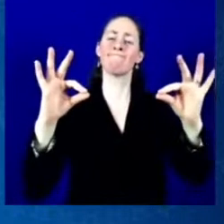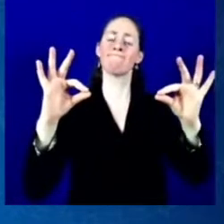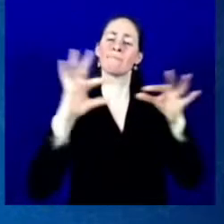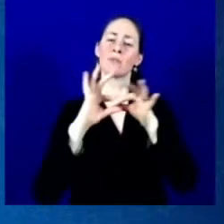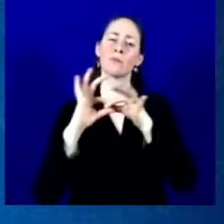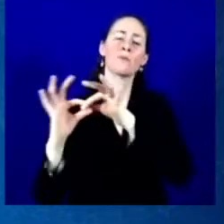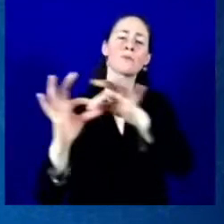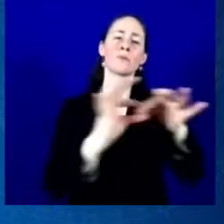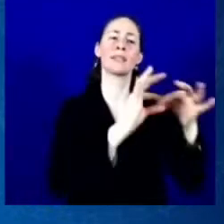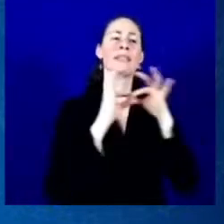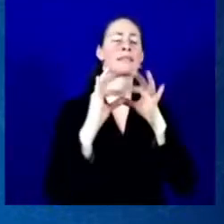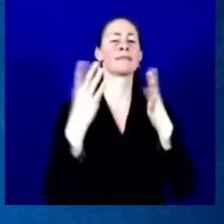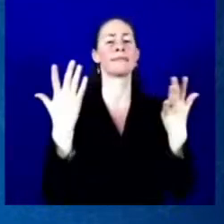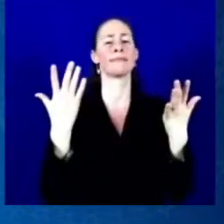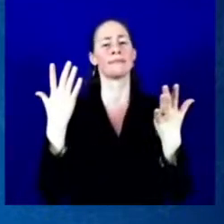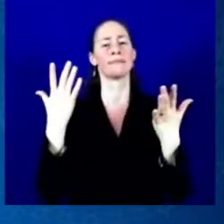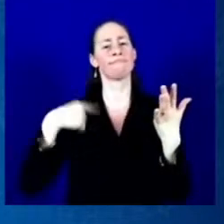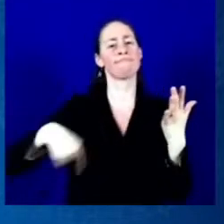nation, and one America.